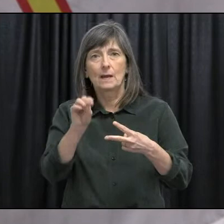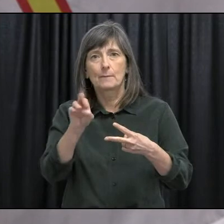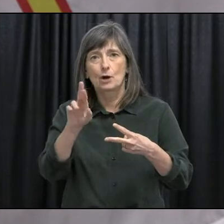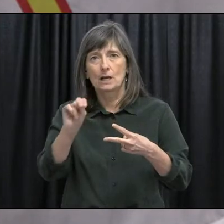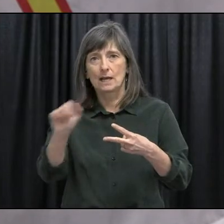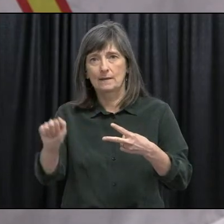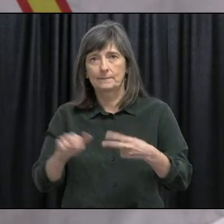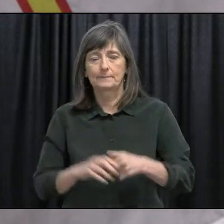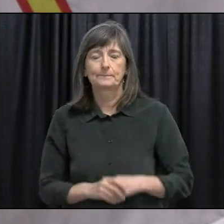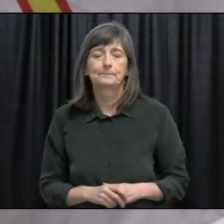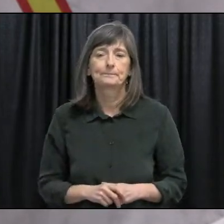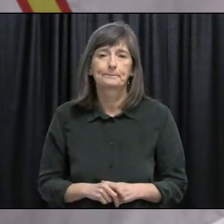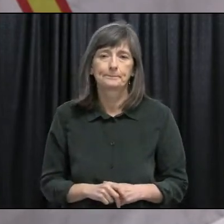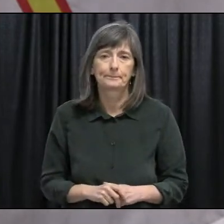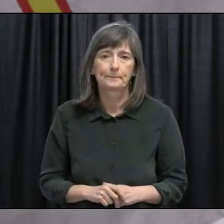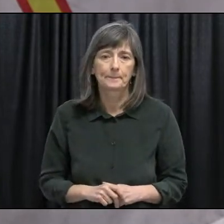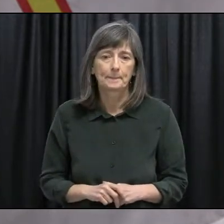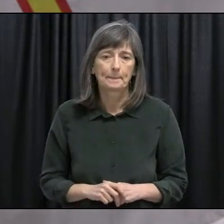mRNA.